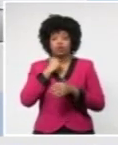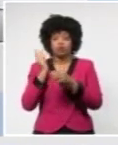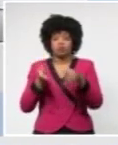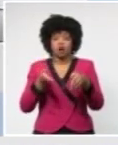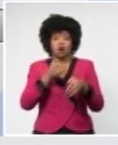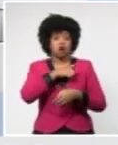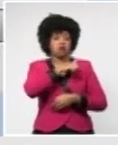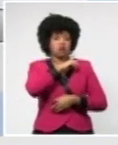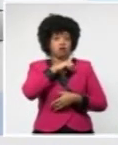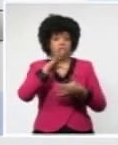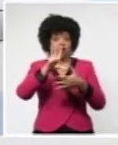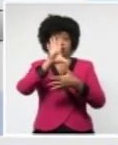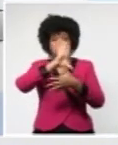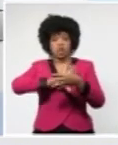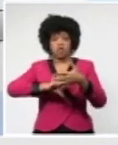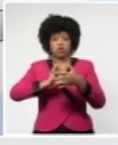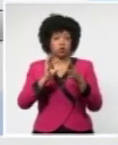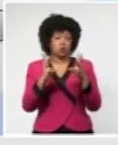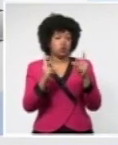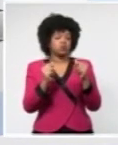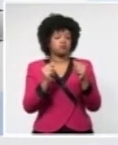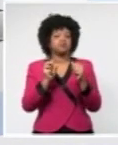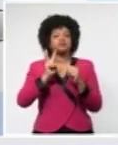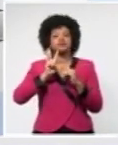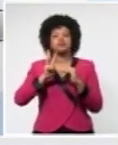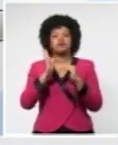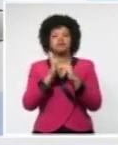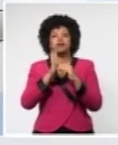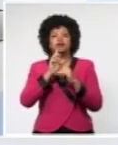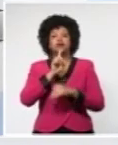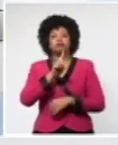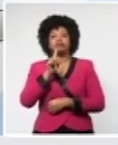255,599 deaths for a lethality of